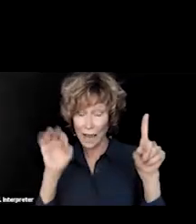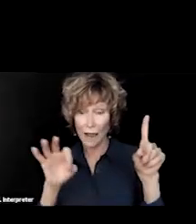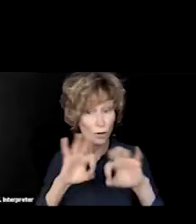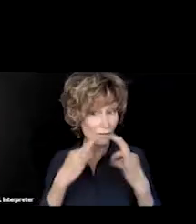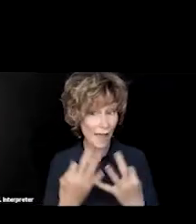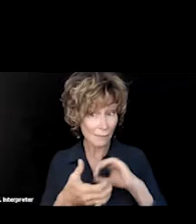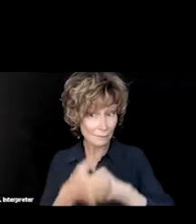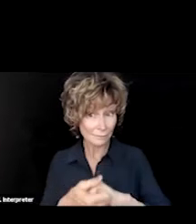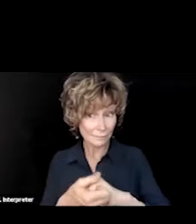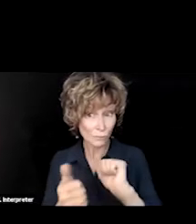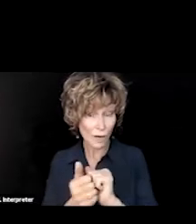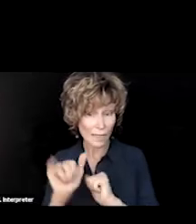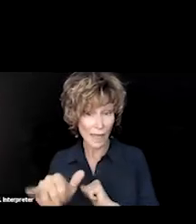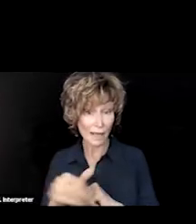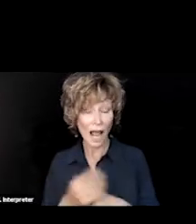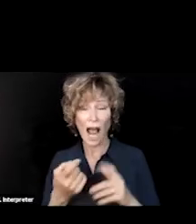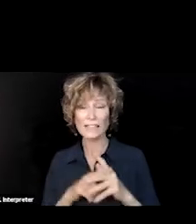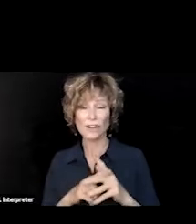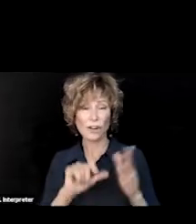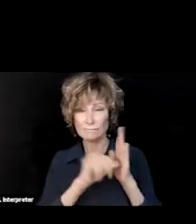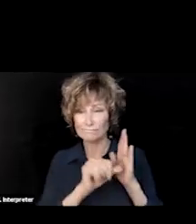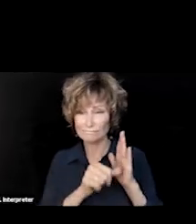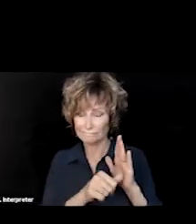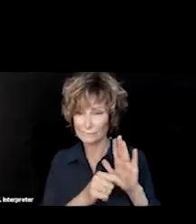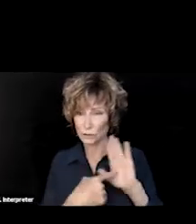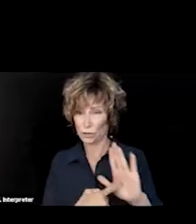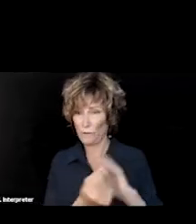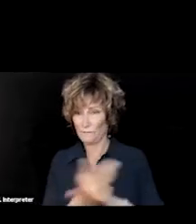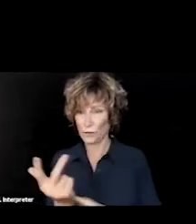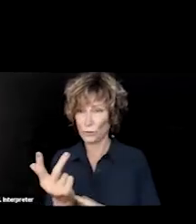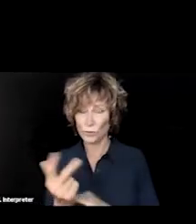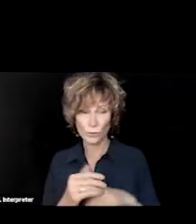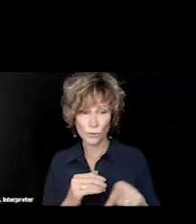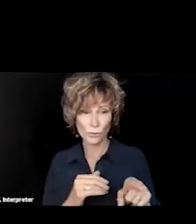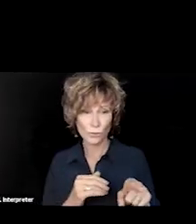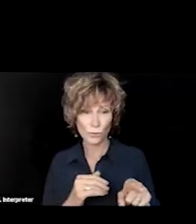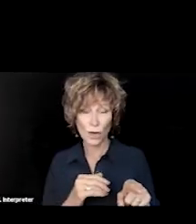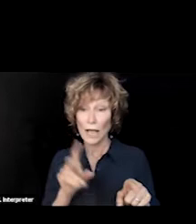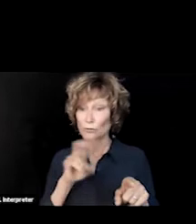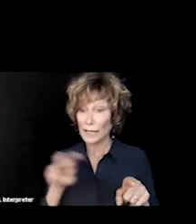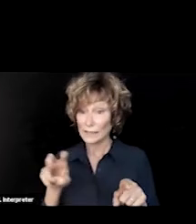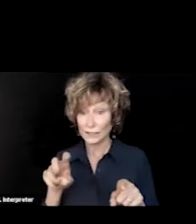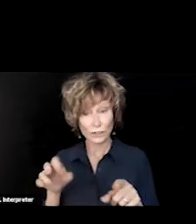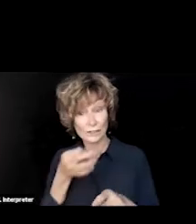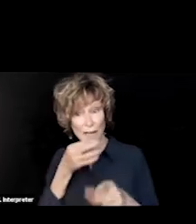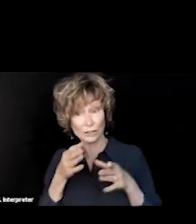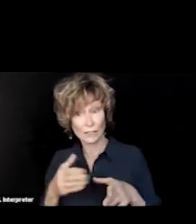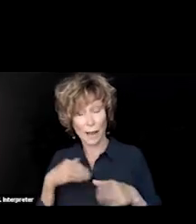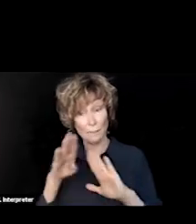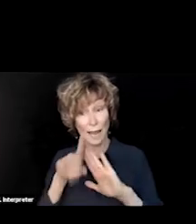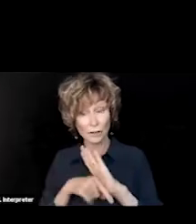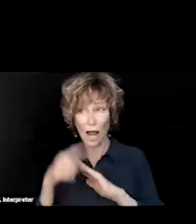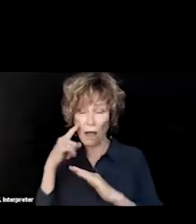family alliances? I started to highlight a few. As a transition specialist, in my background, I thought